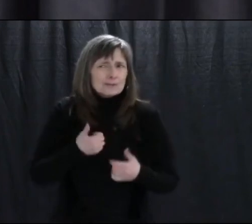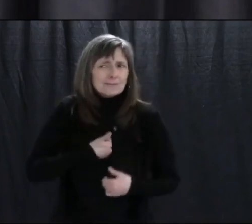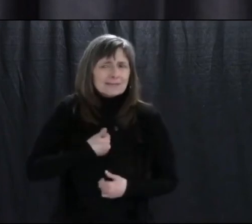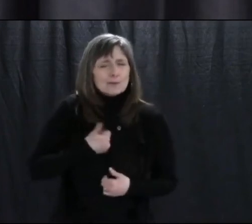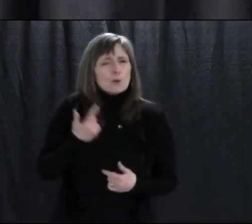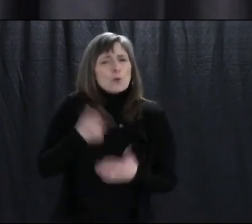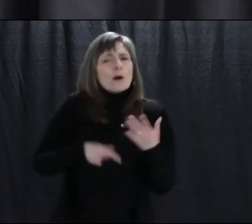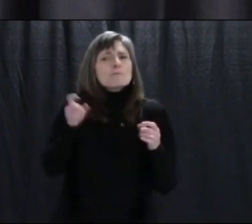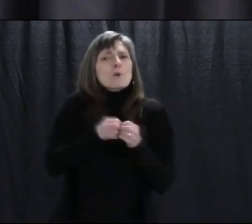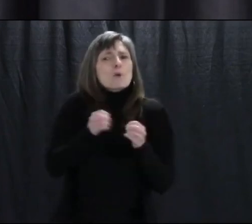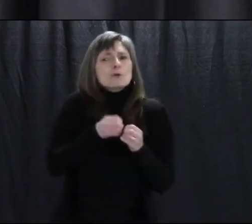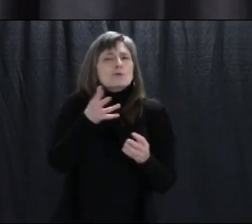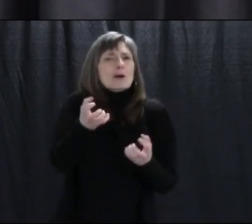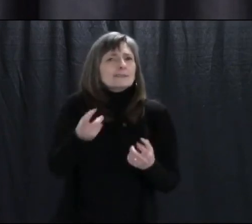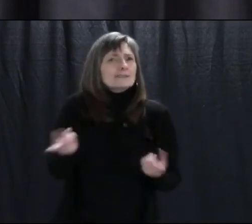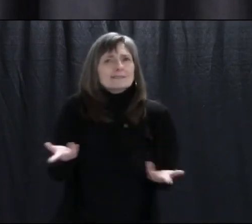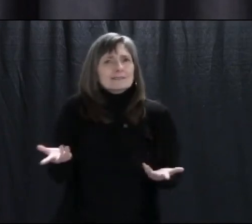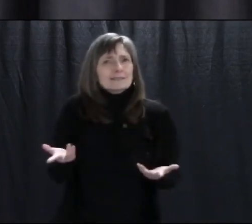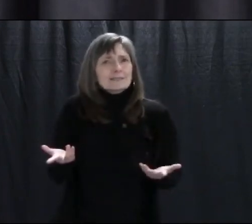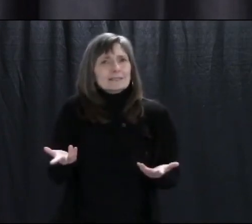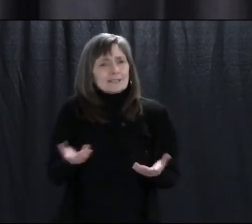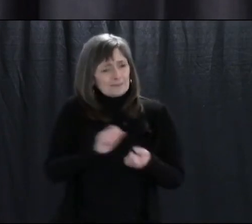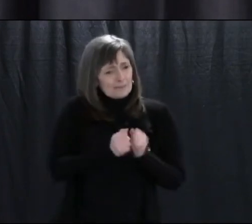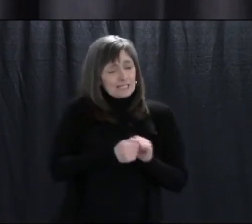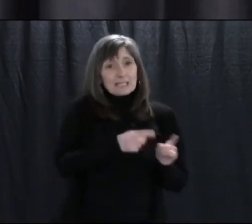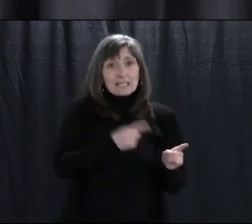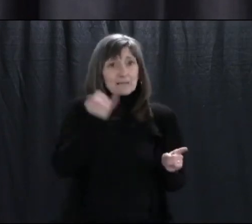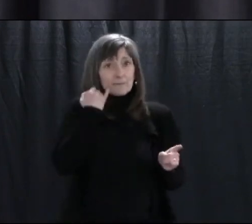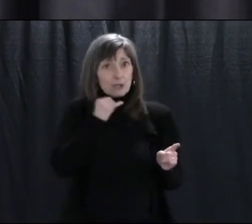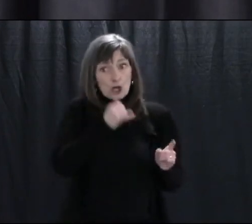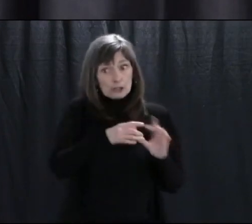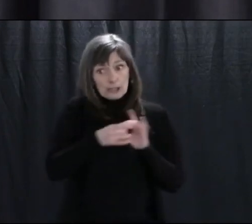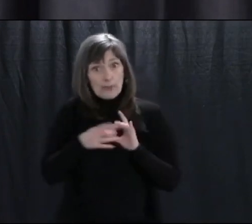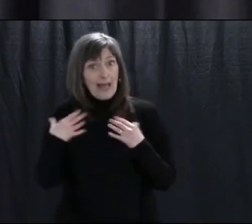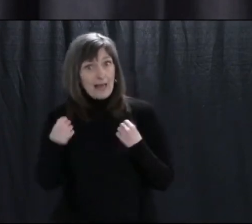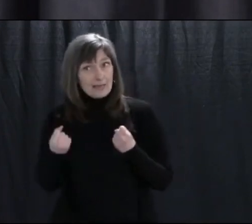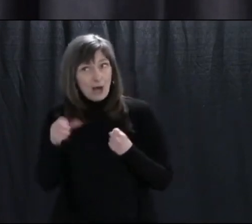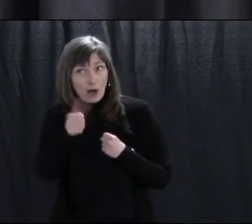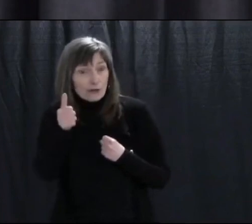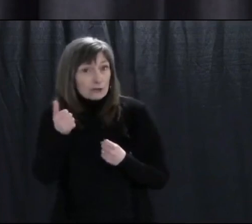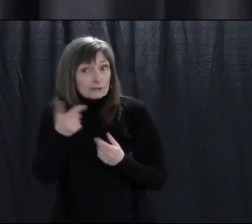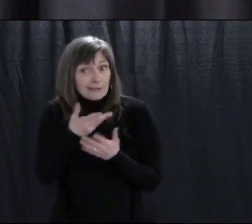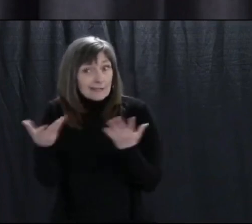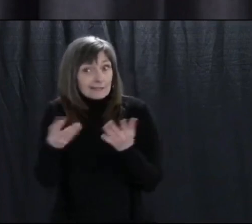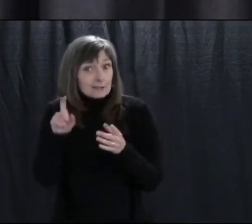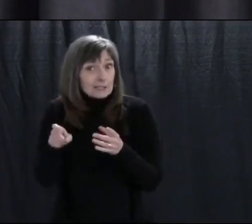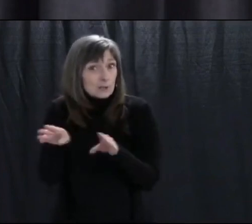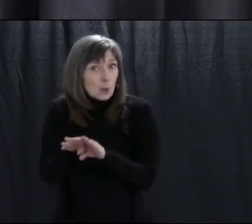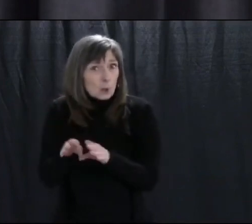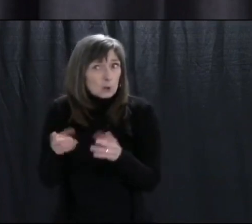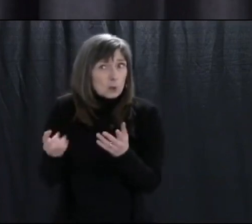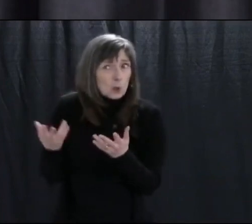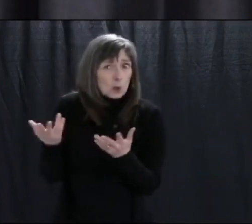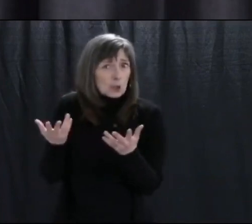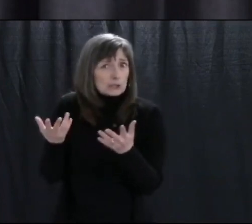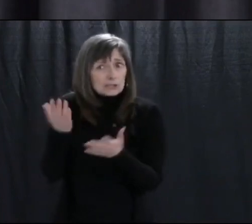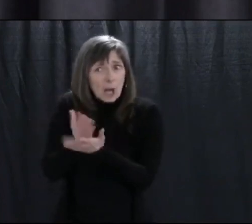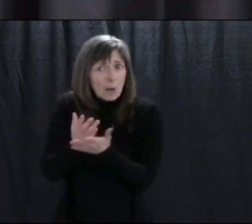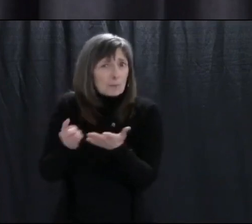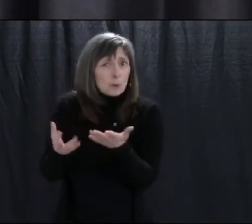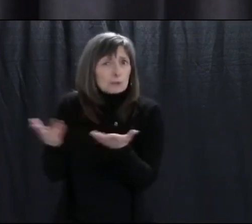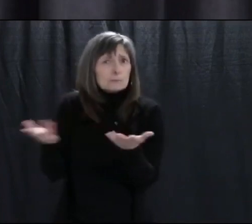as Minister of Health. If there are other non-health related issues that require a state of emergency, that